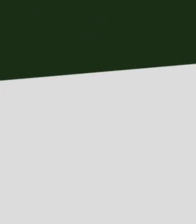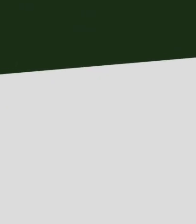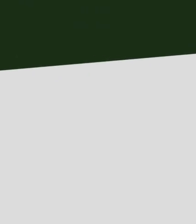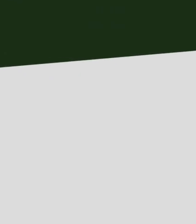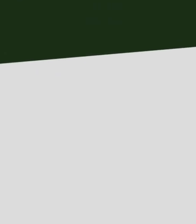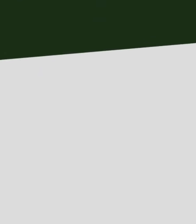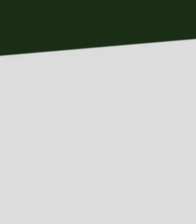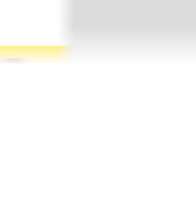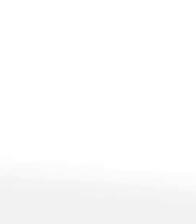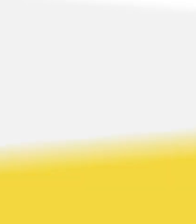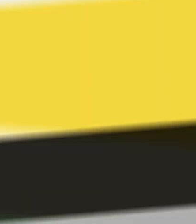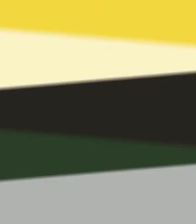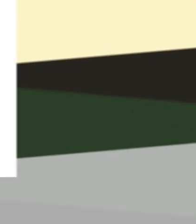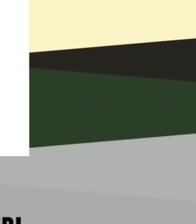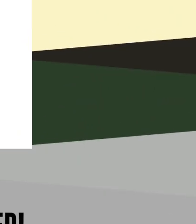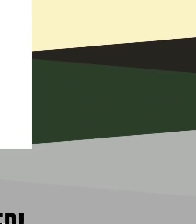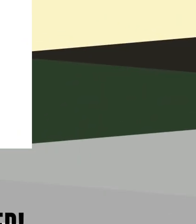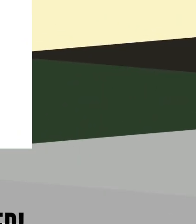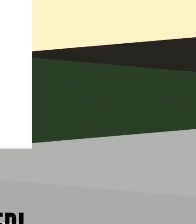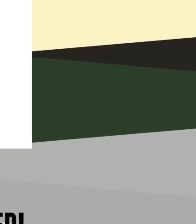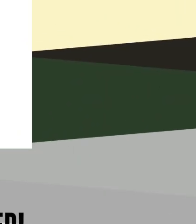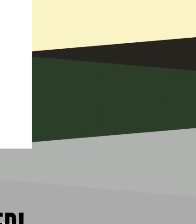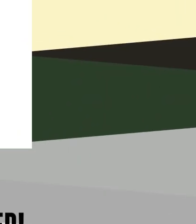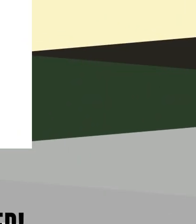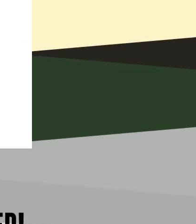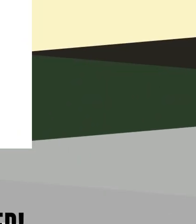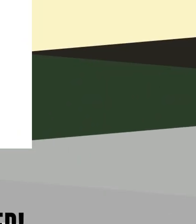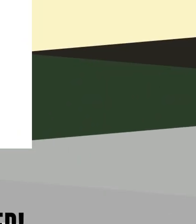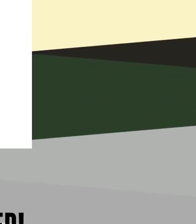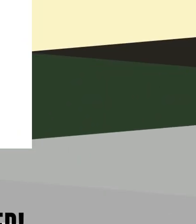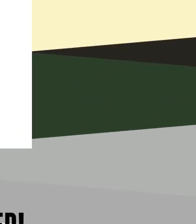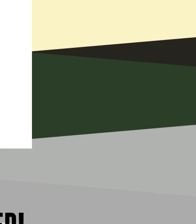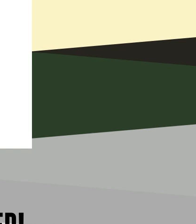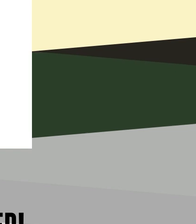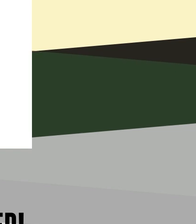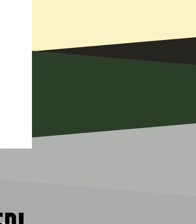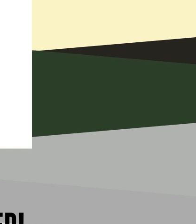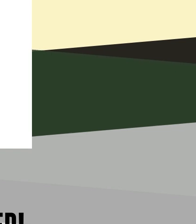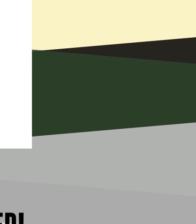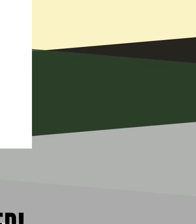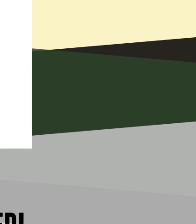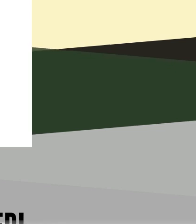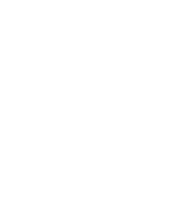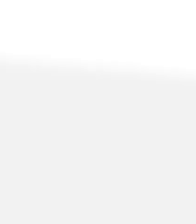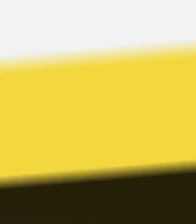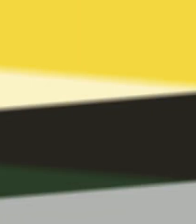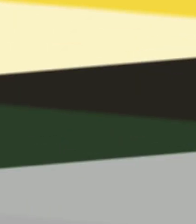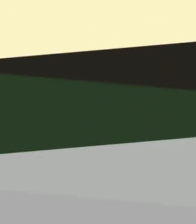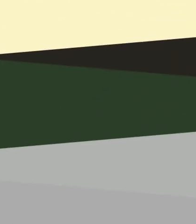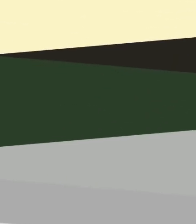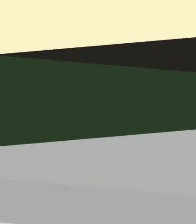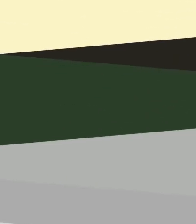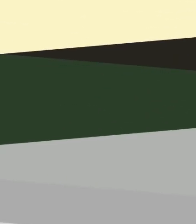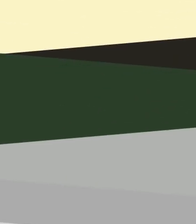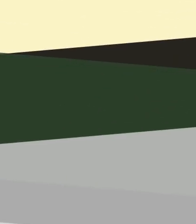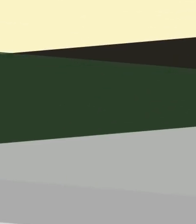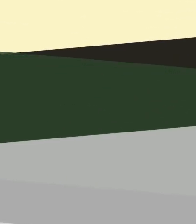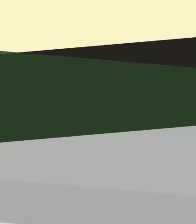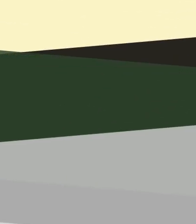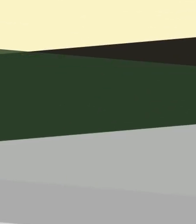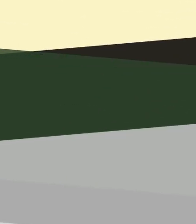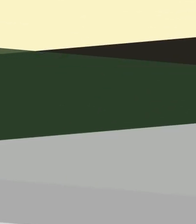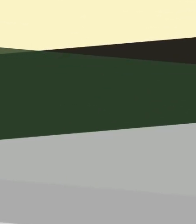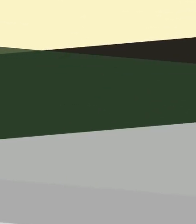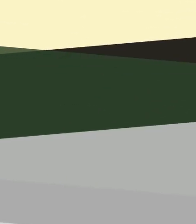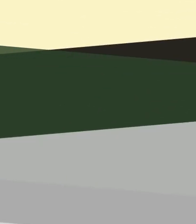X-Trail is brought to you in part by Amaze. Come in and be amazed. We've got what you need. And Insure. Your